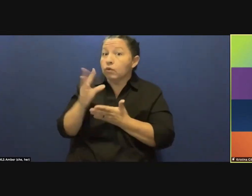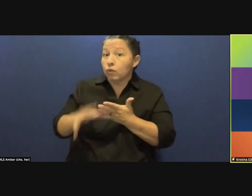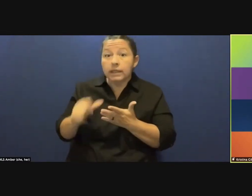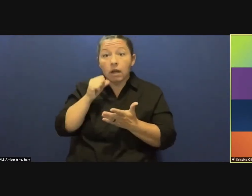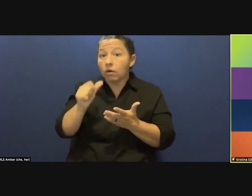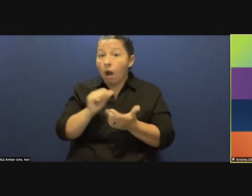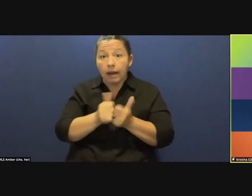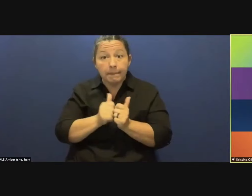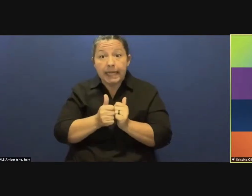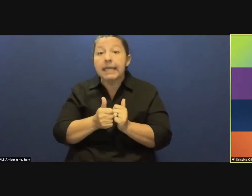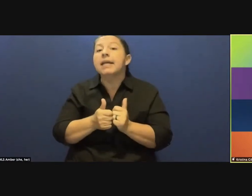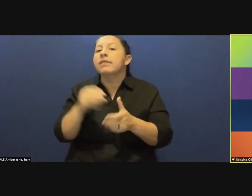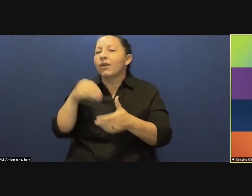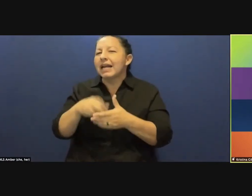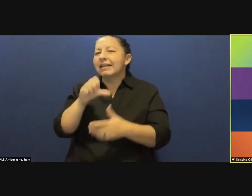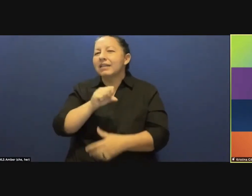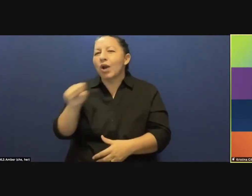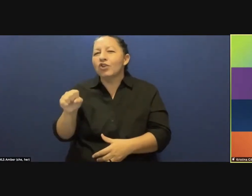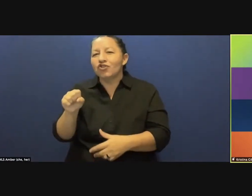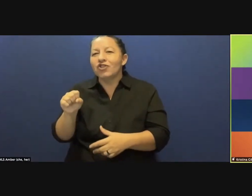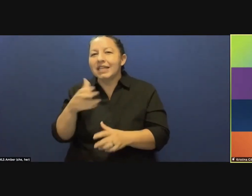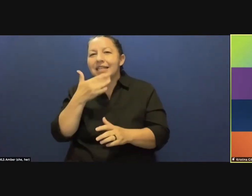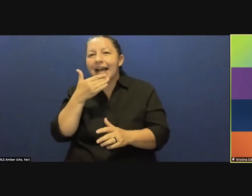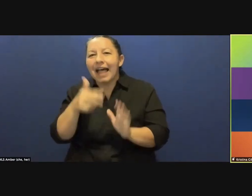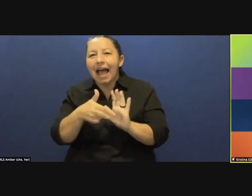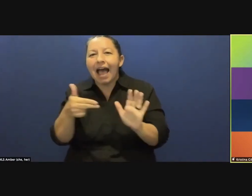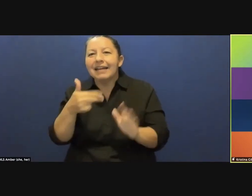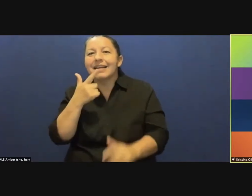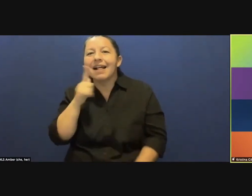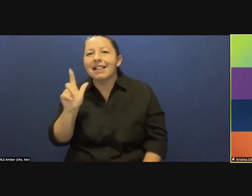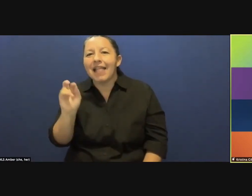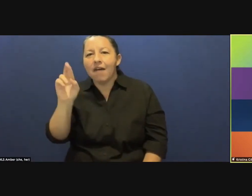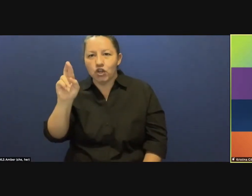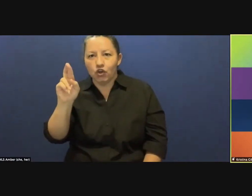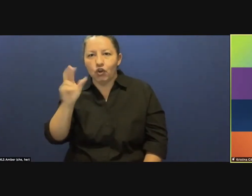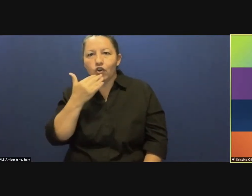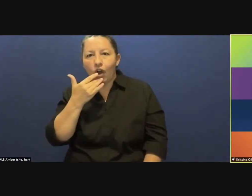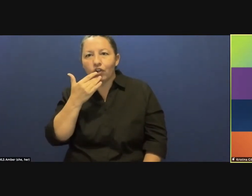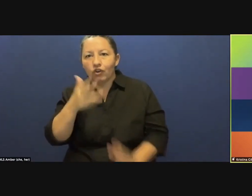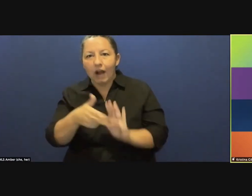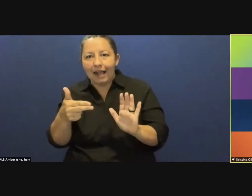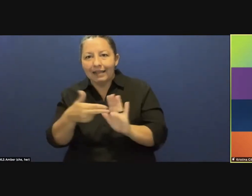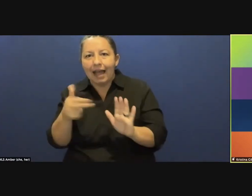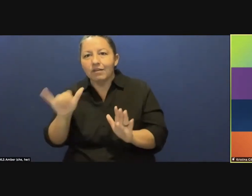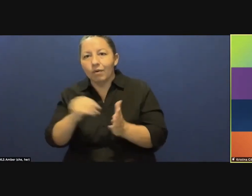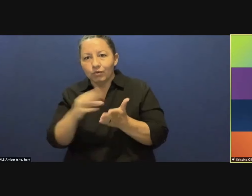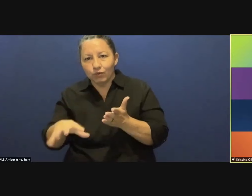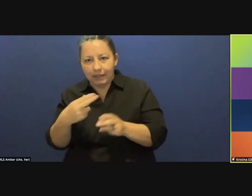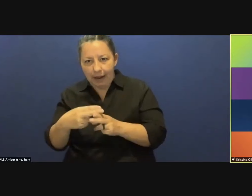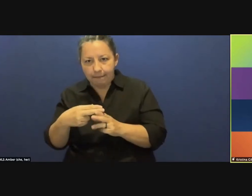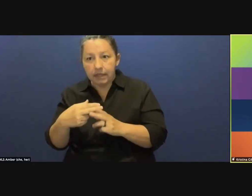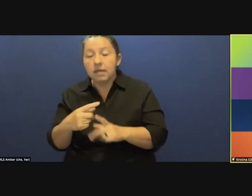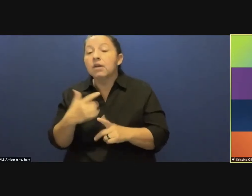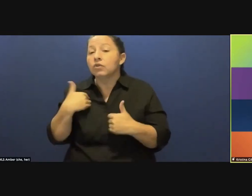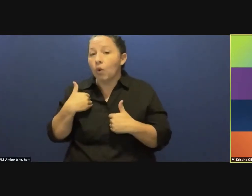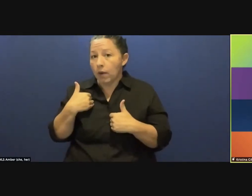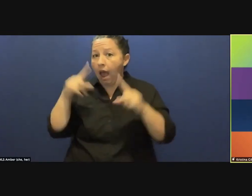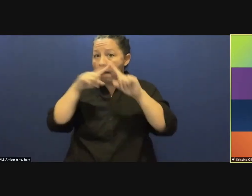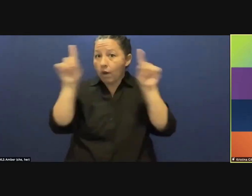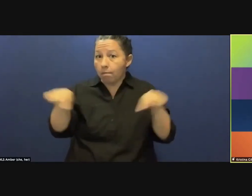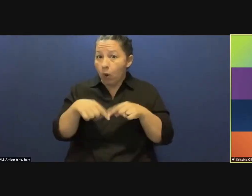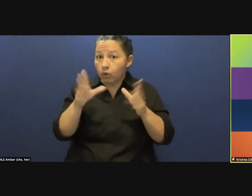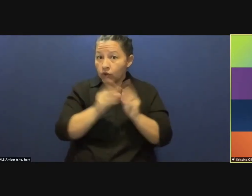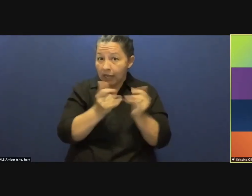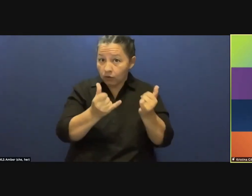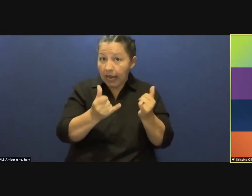spreadsheet highlighted in a lavender color. So there's the poster session today, but there's also poster sessions on the next